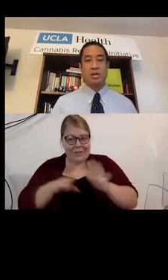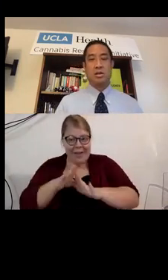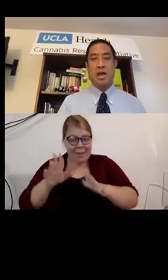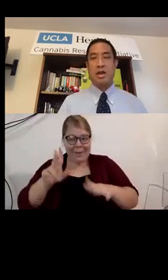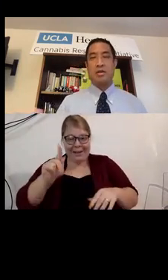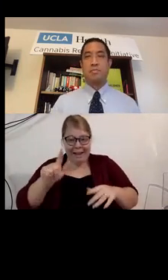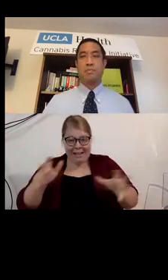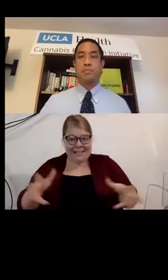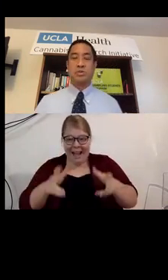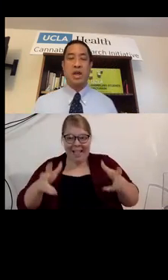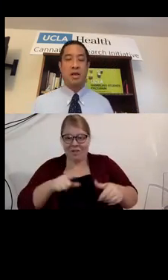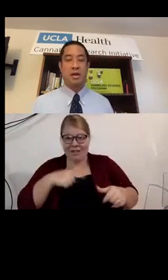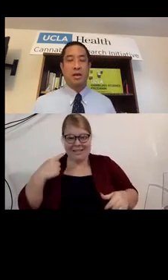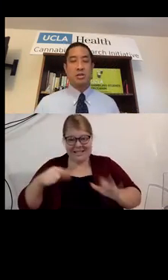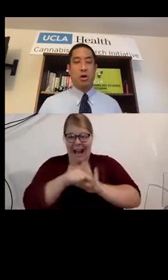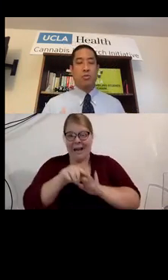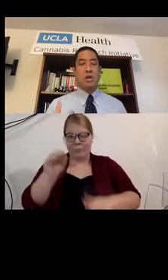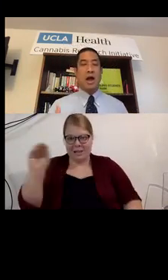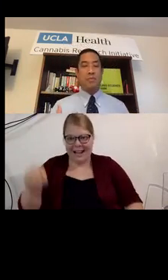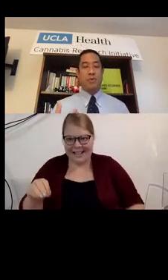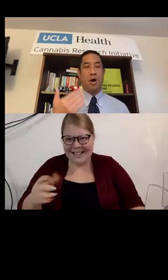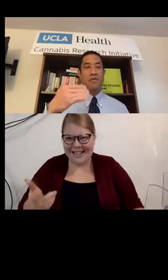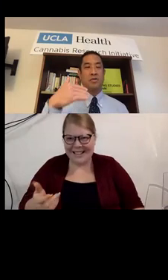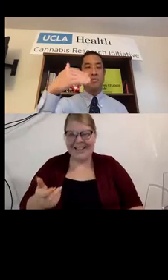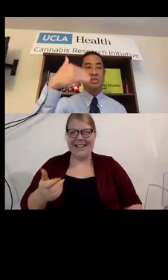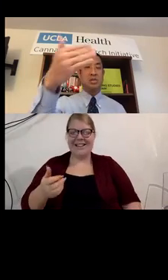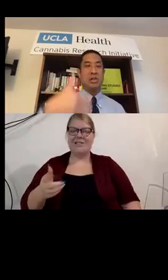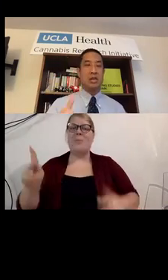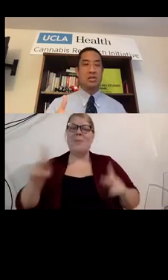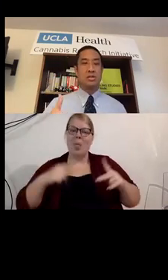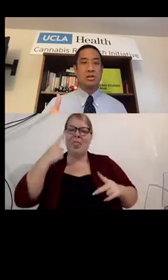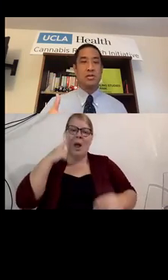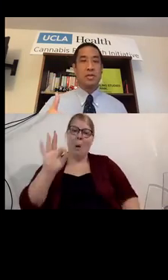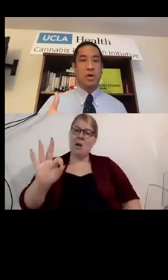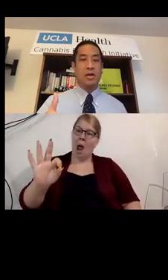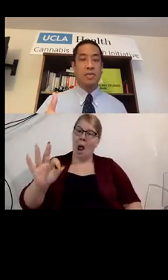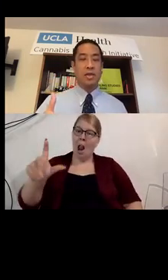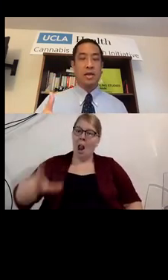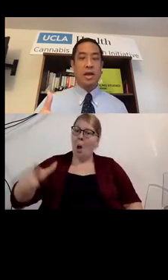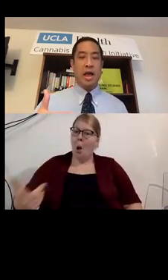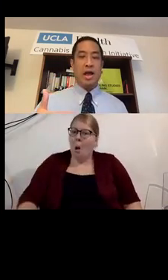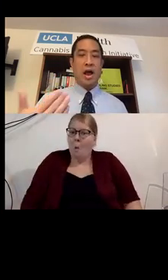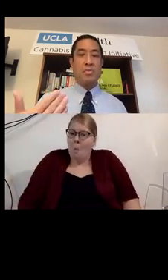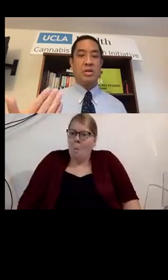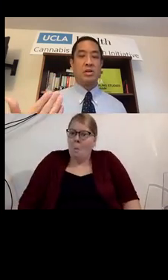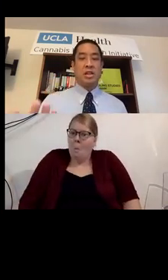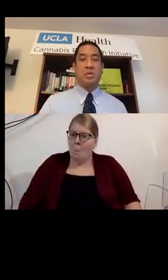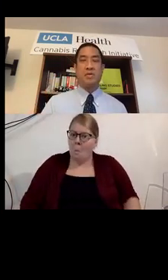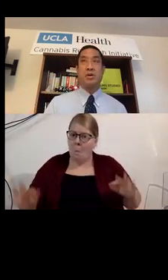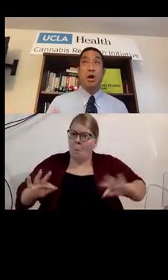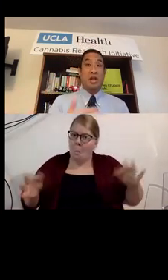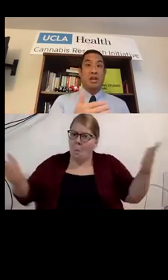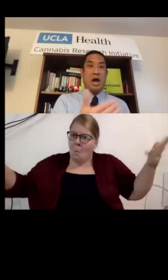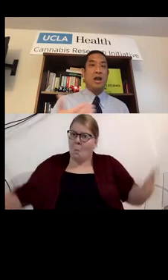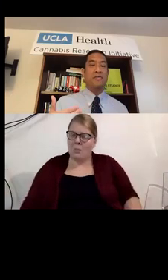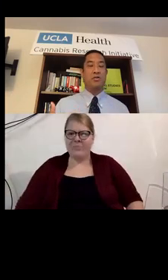like negative percent. So people oftentimes mistake this, right? And 9% is not that big of a deal.